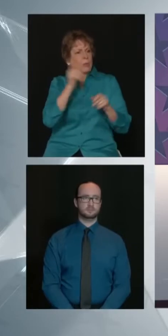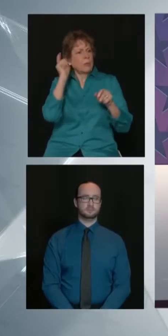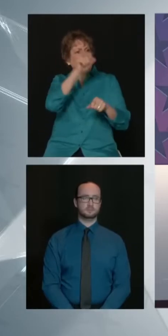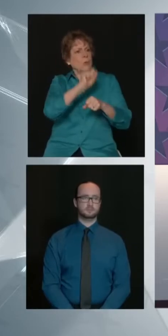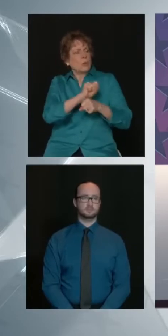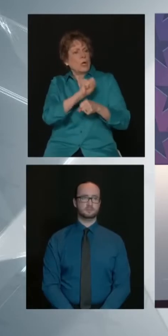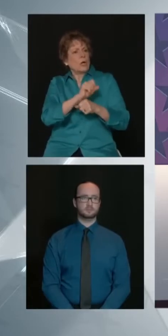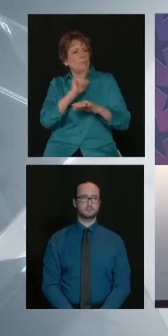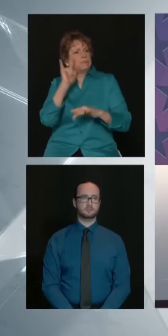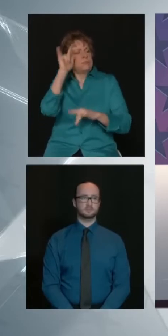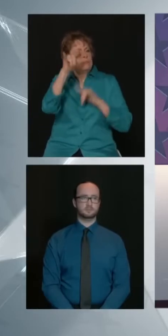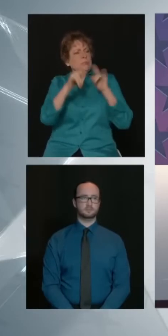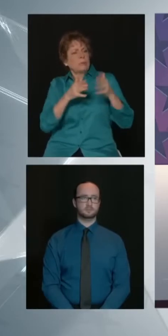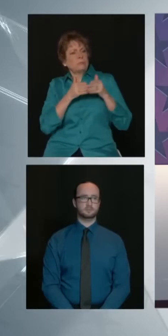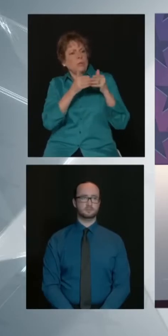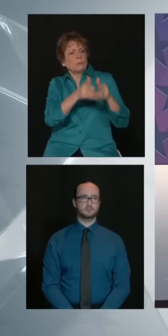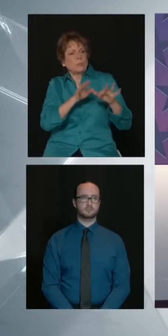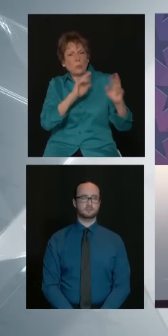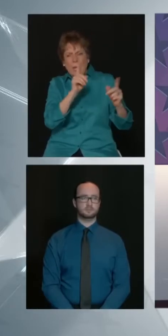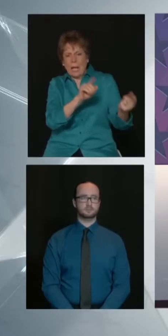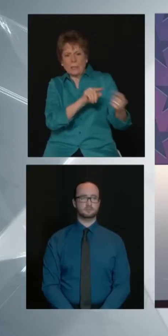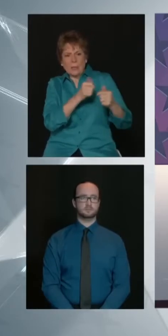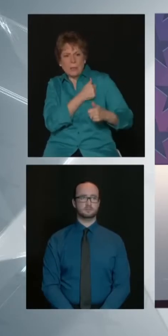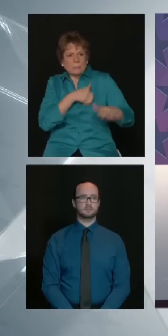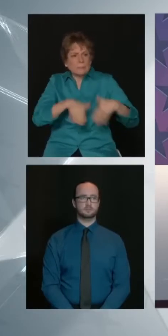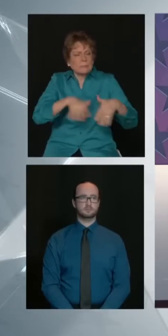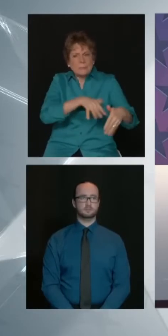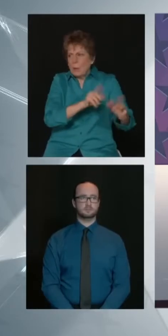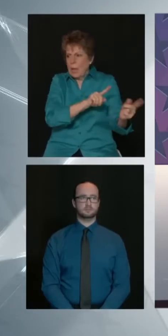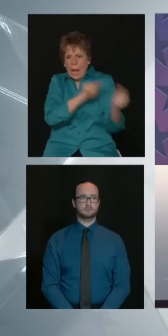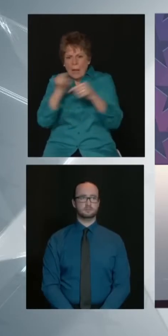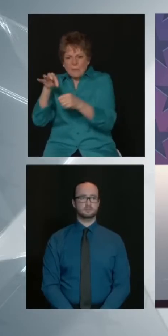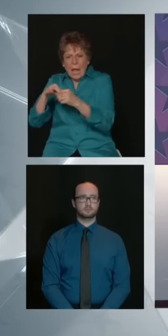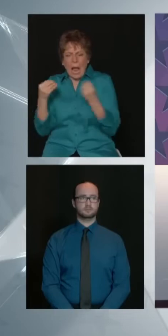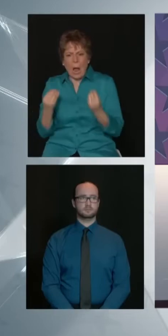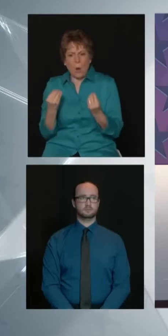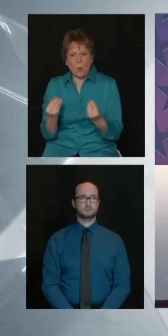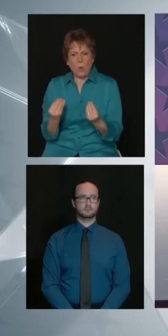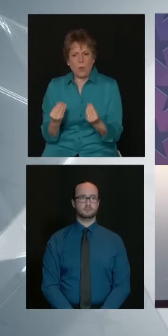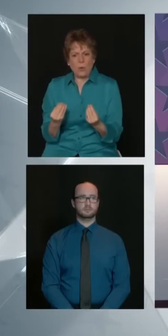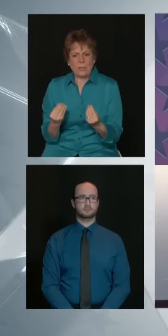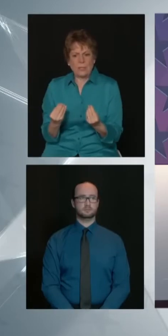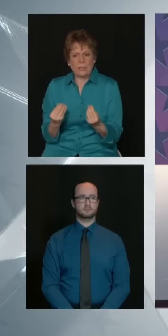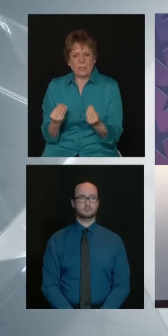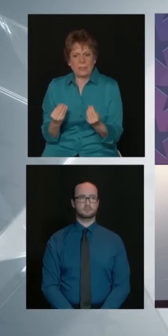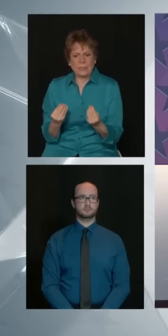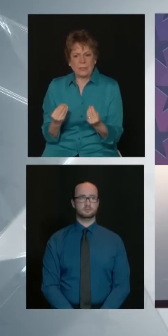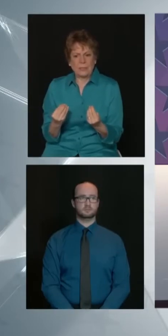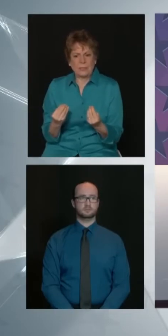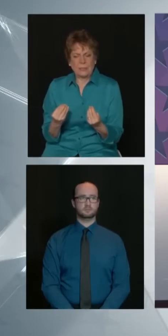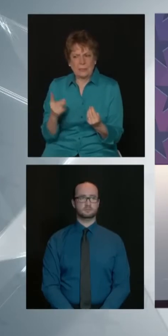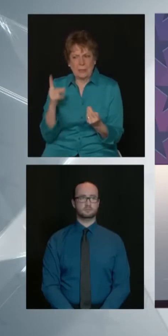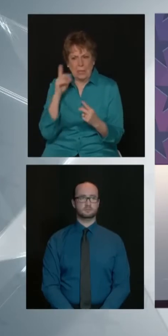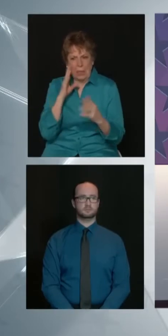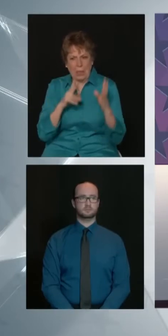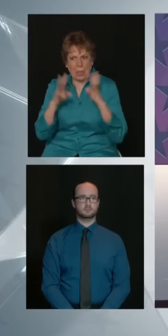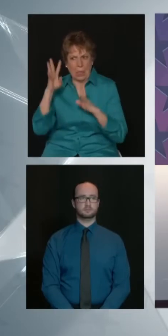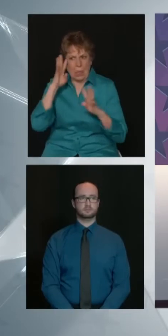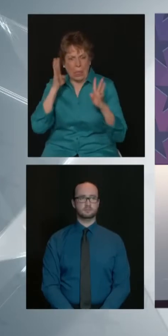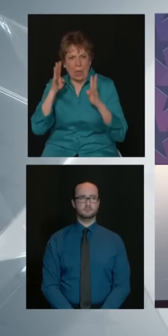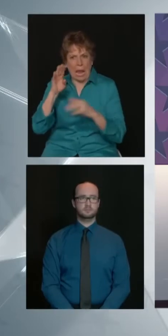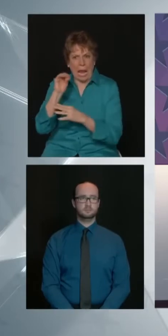and lies that have no place in our democracy. You know, I'm worried about what's going to happen